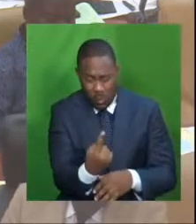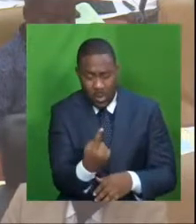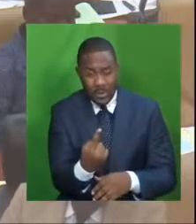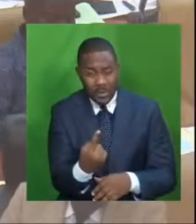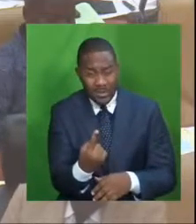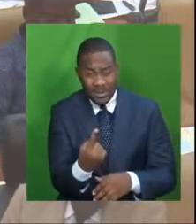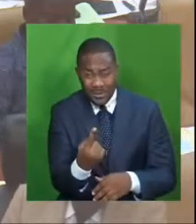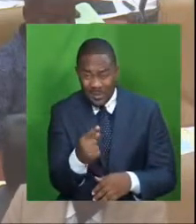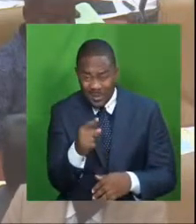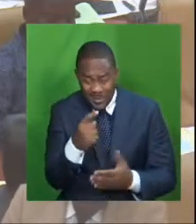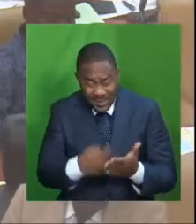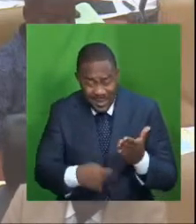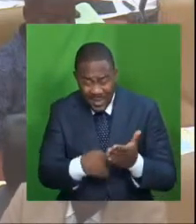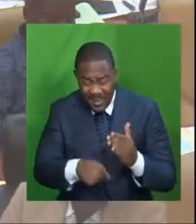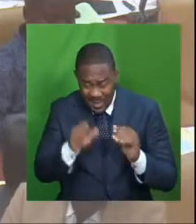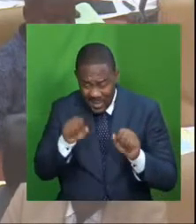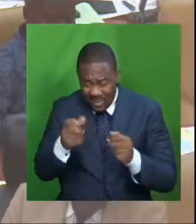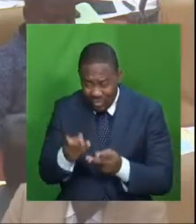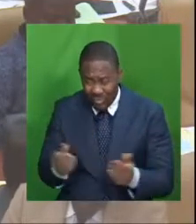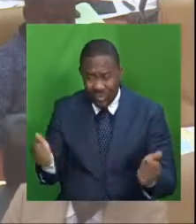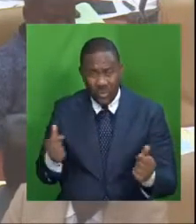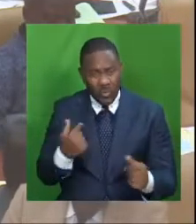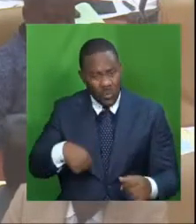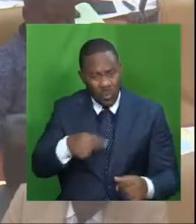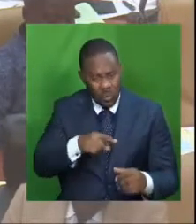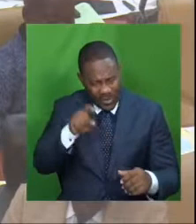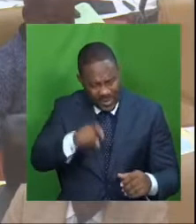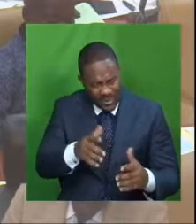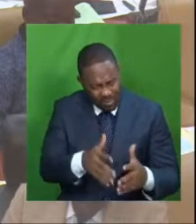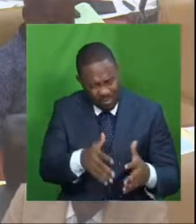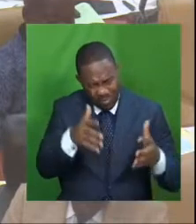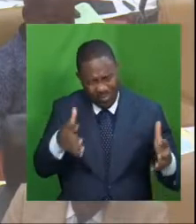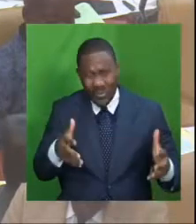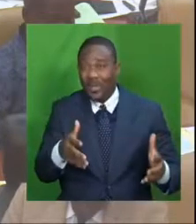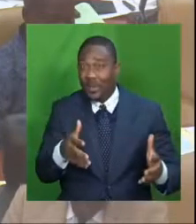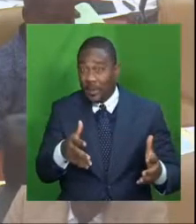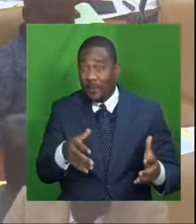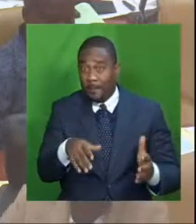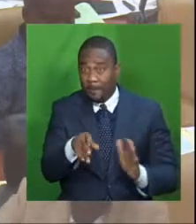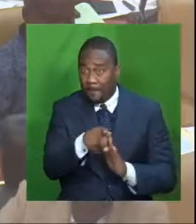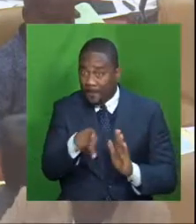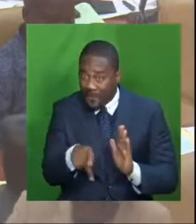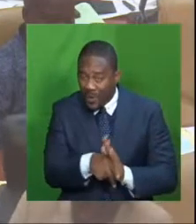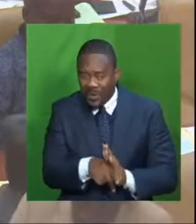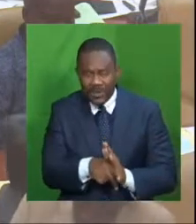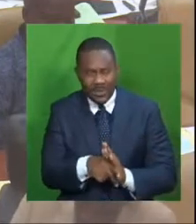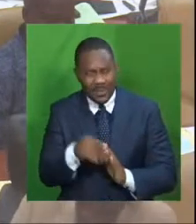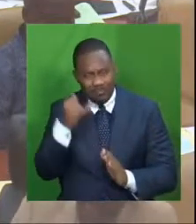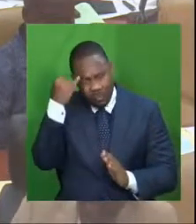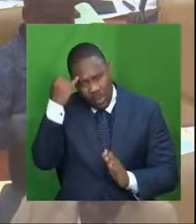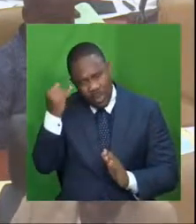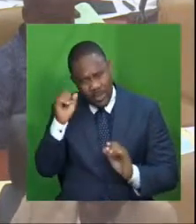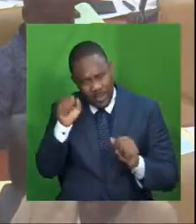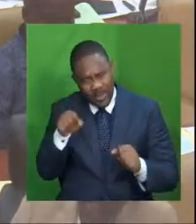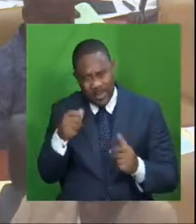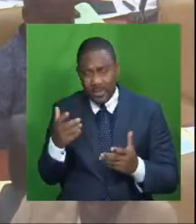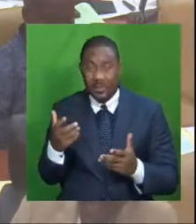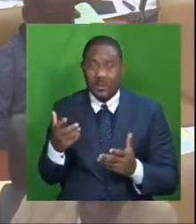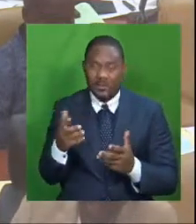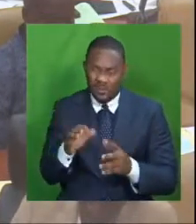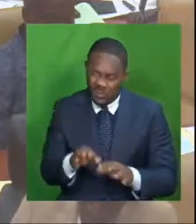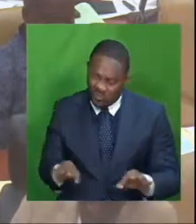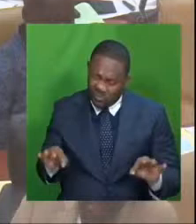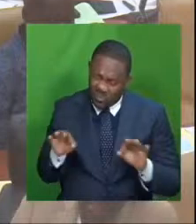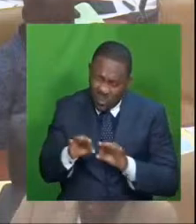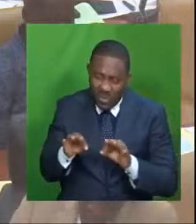our problems. So, Speaker, we need a bigger policy initiative that seeks to address the major strategic